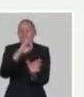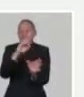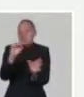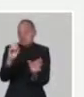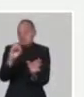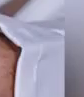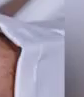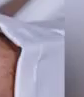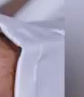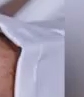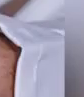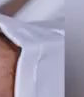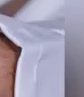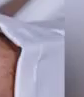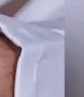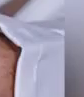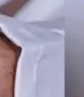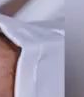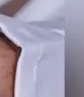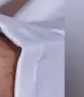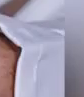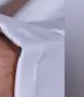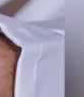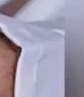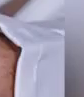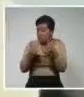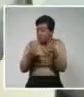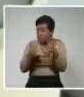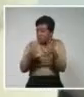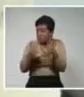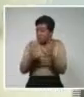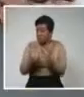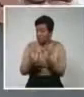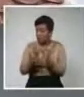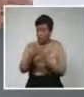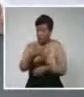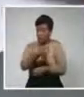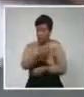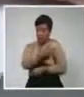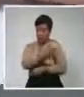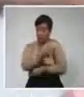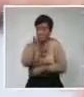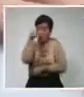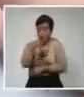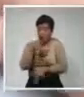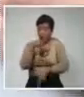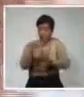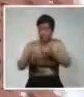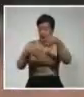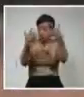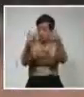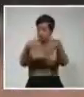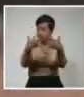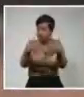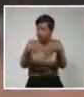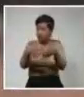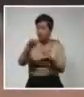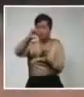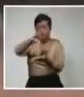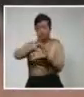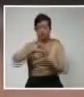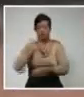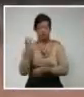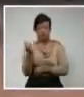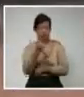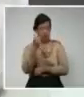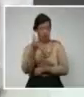and Abdala, will enter their 3rd phase of clinical trials during these first days of March. Either